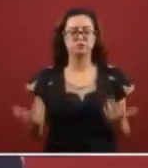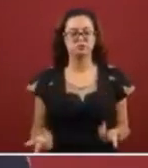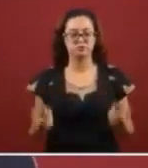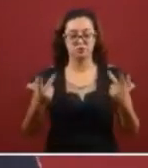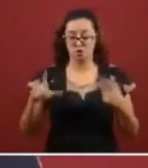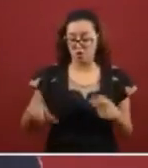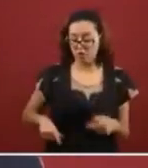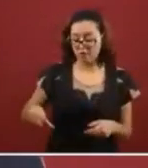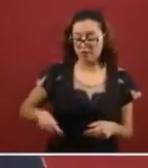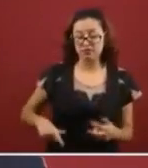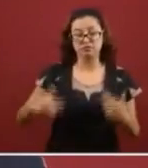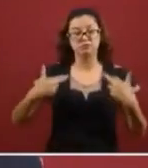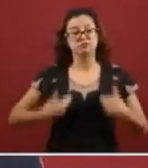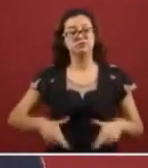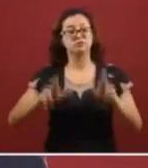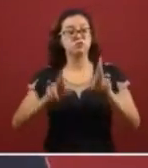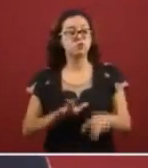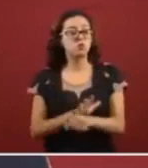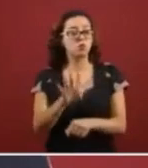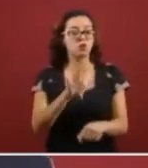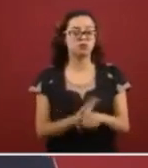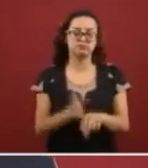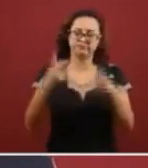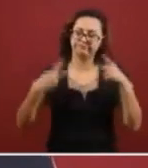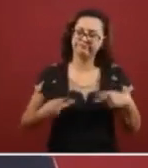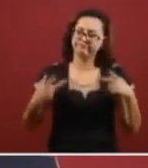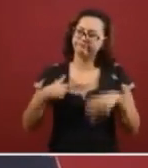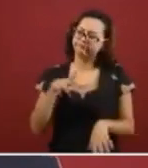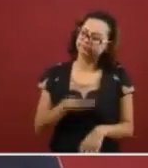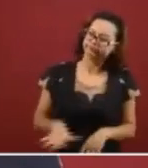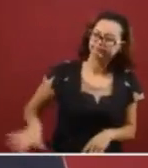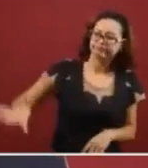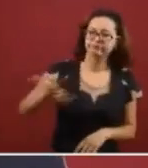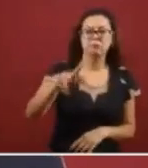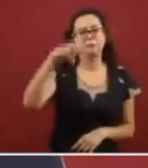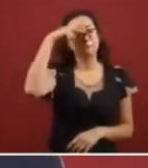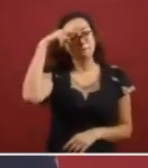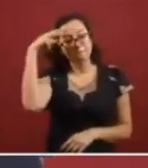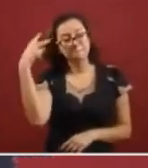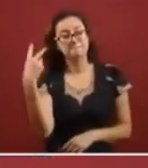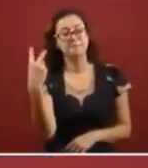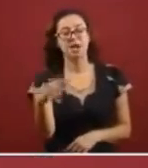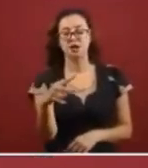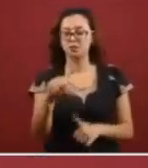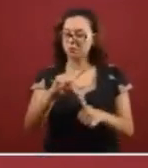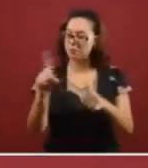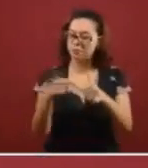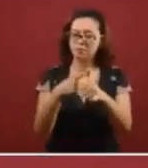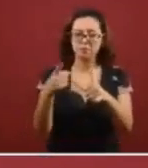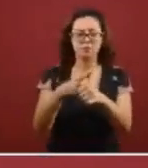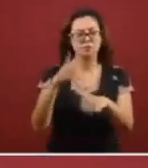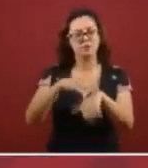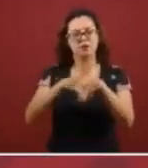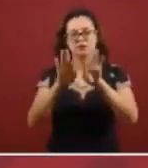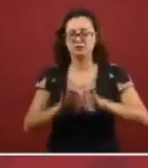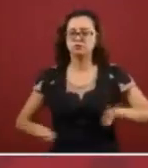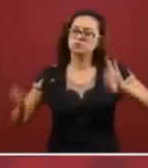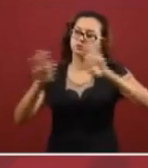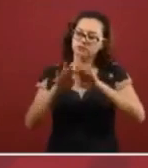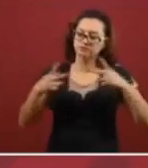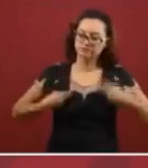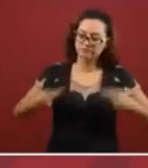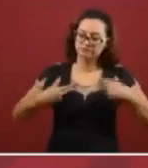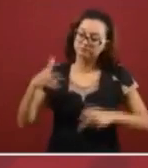and economical power. So this is all about Mexico and the well of Mexico and their principal mission to